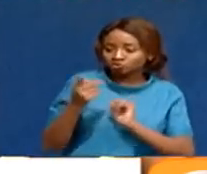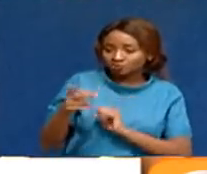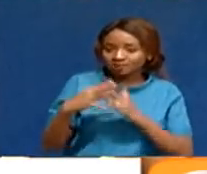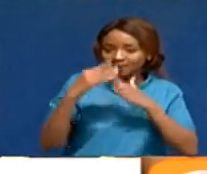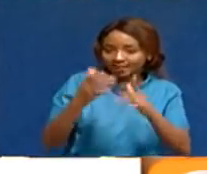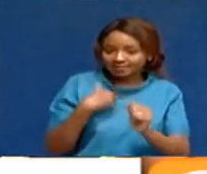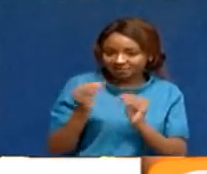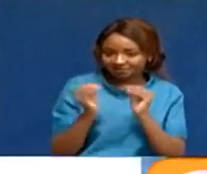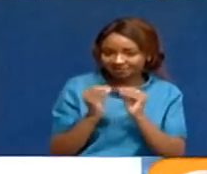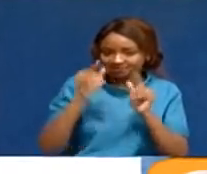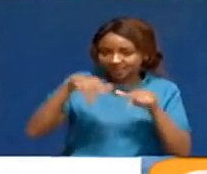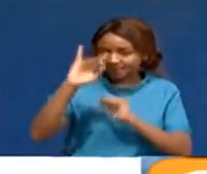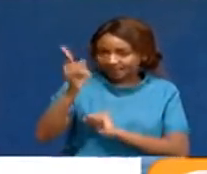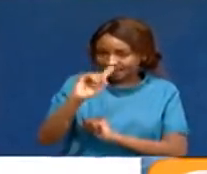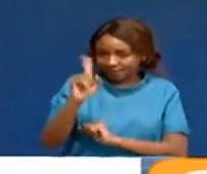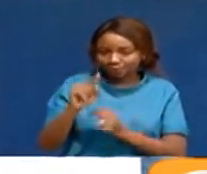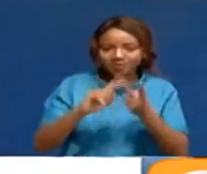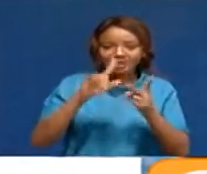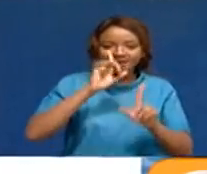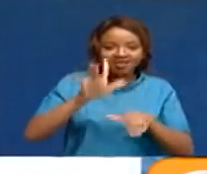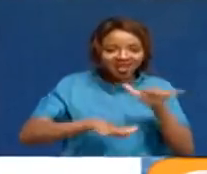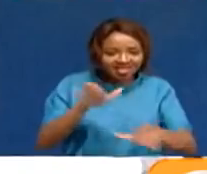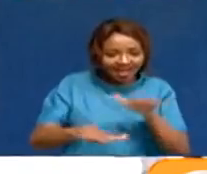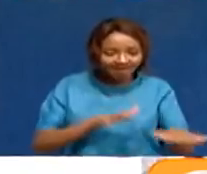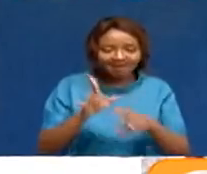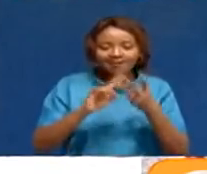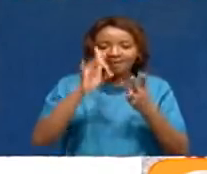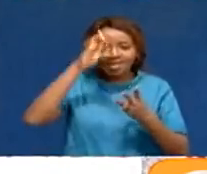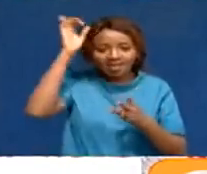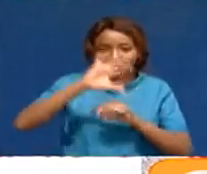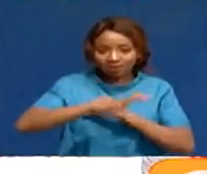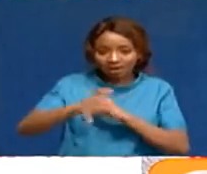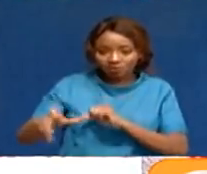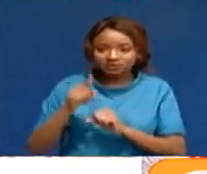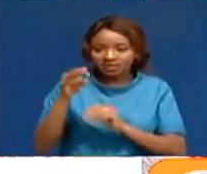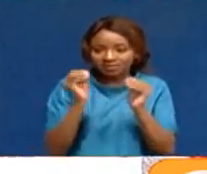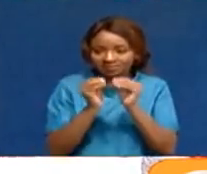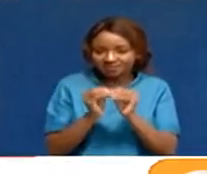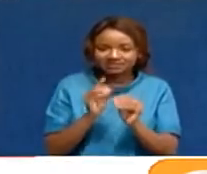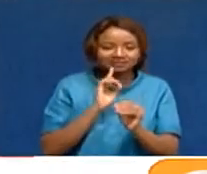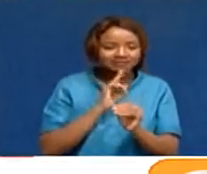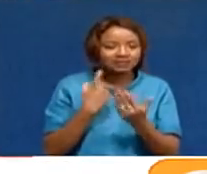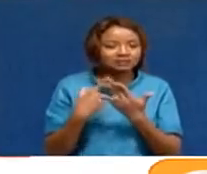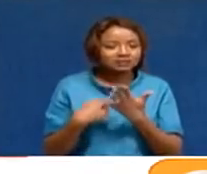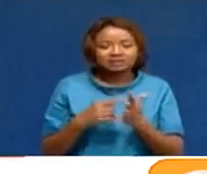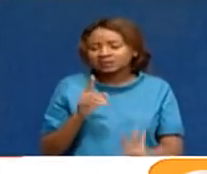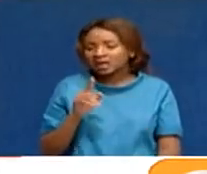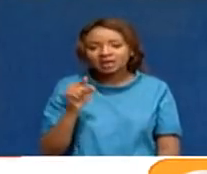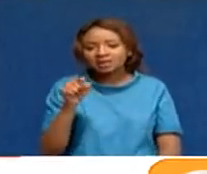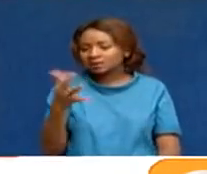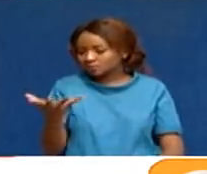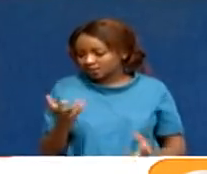Party members in Nairobi, Kirinyaga and Nyandarua counties said the meeting was long overdue. It is expected to